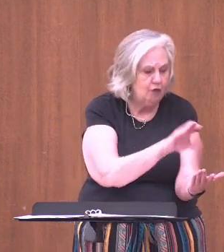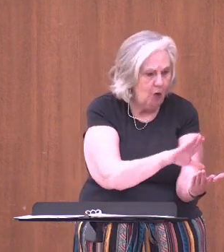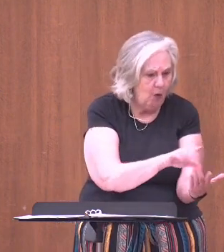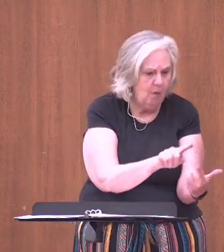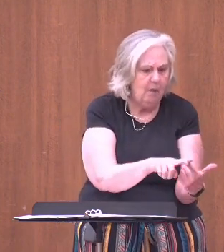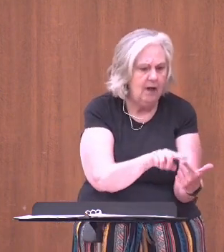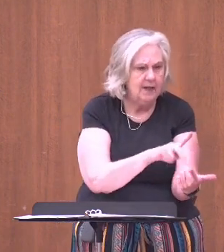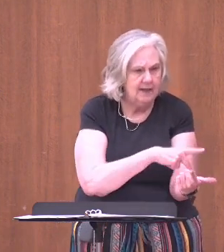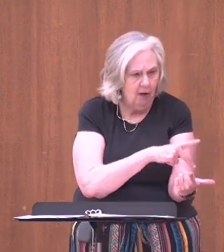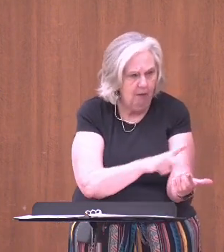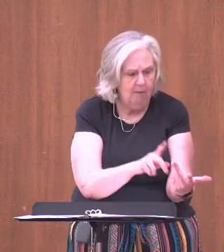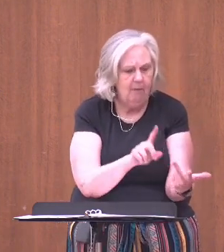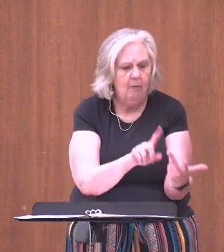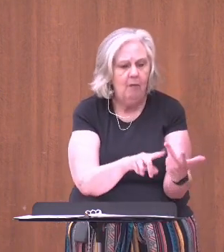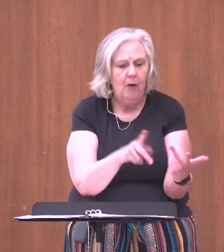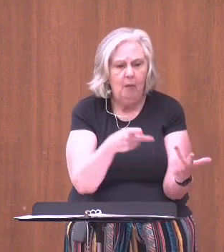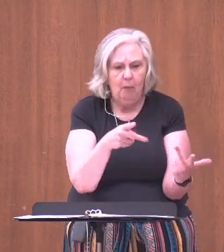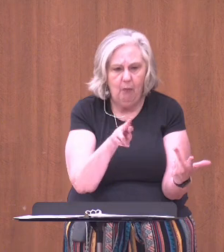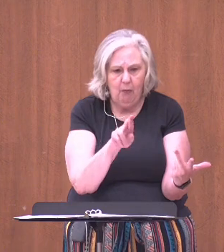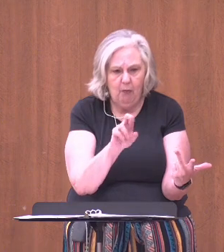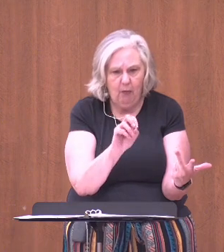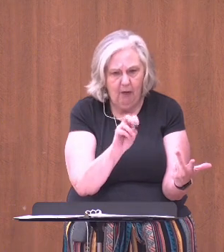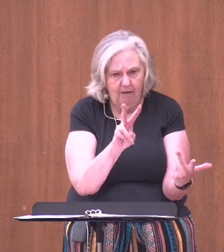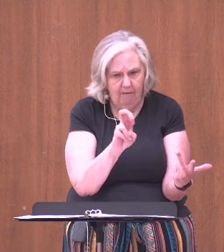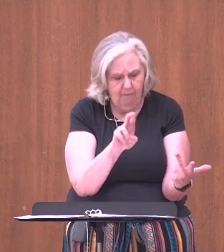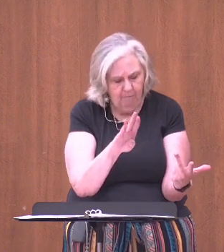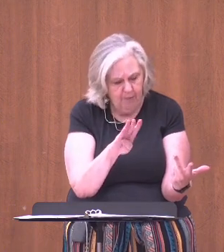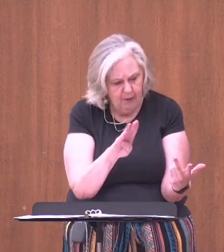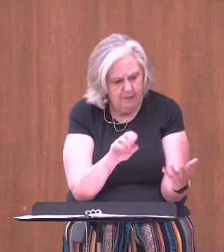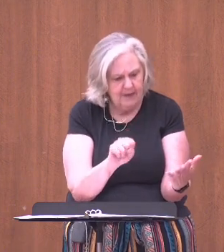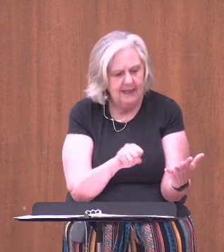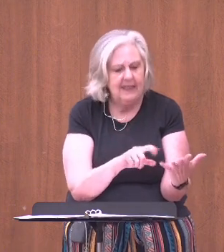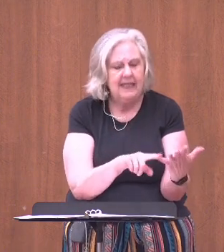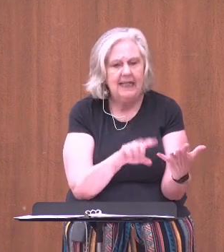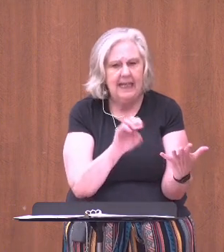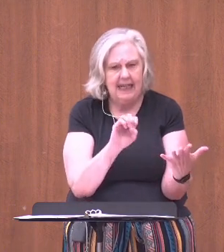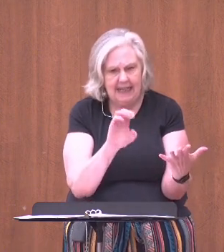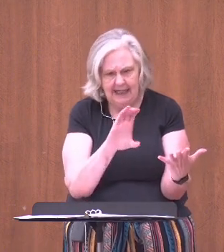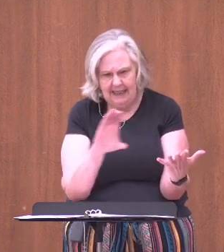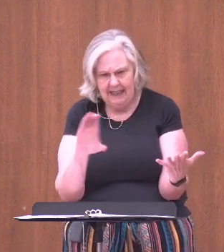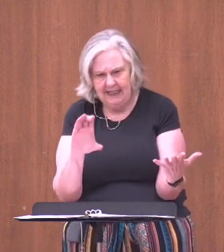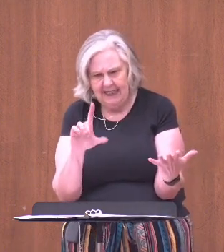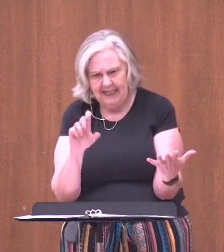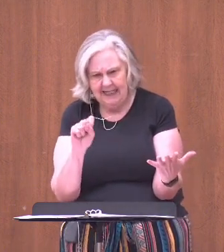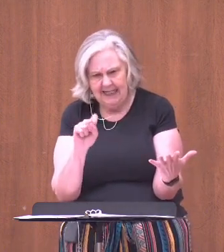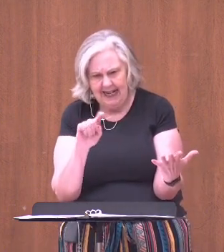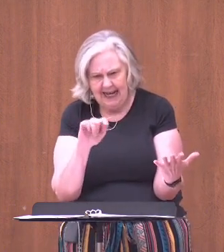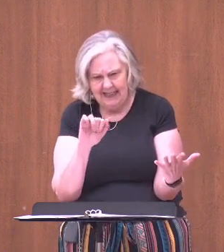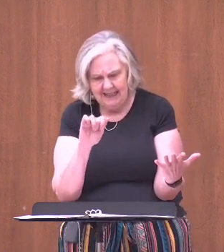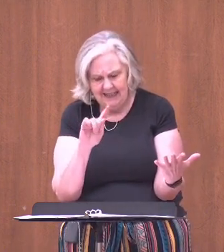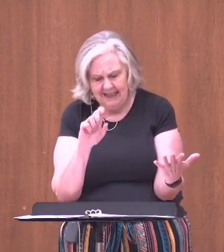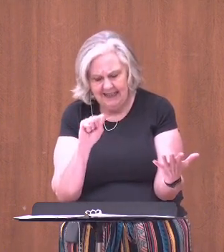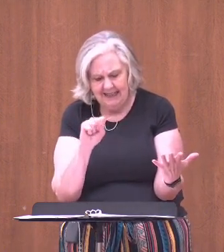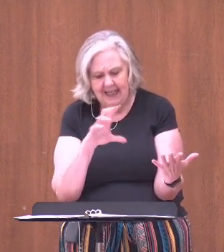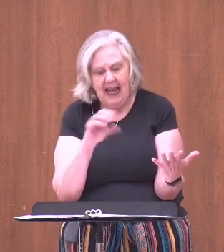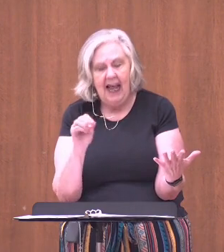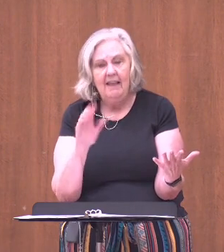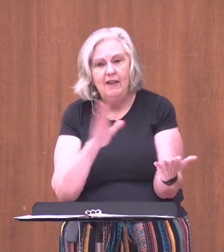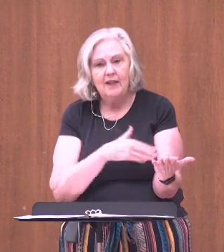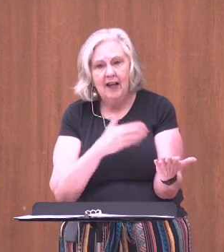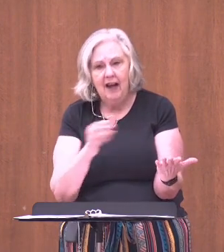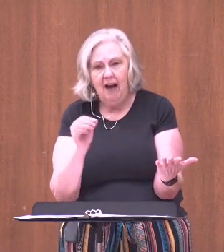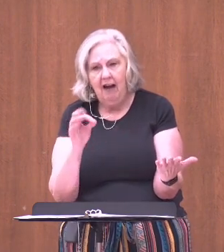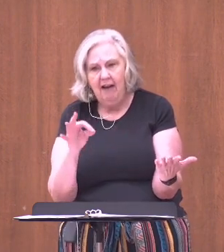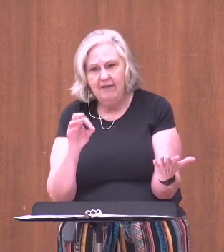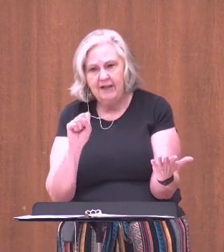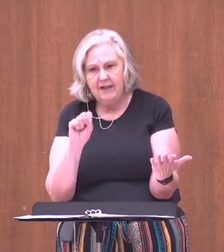Psalms, Proverbs, Ecclesiastes, and the Song of Solomon. Now, some of these books get occasional